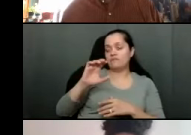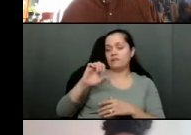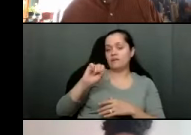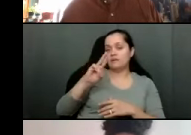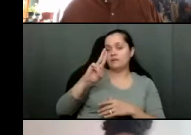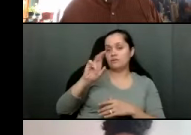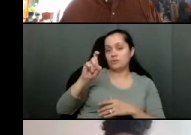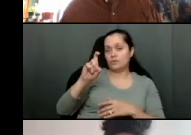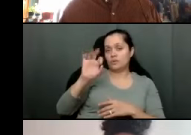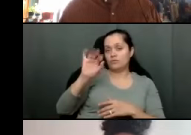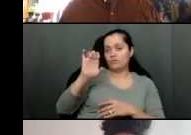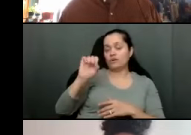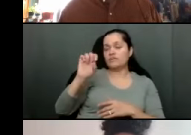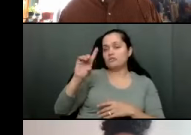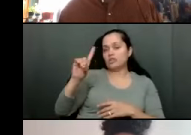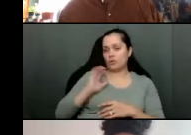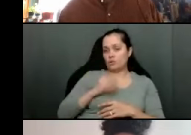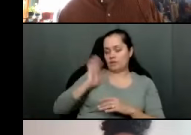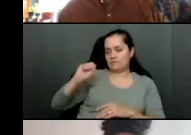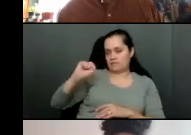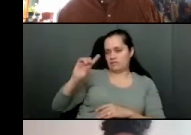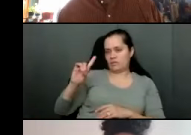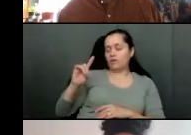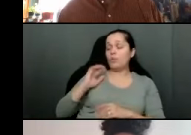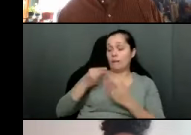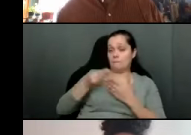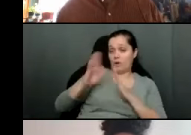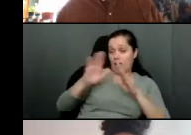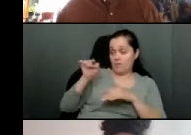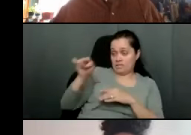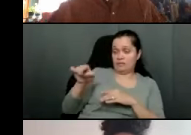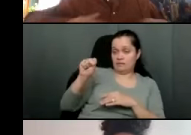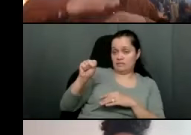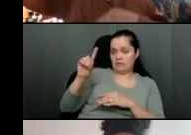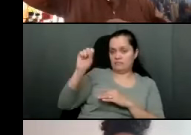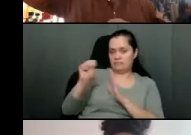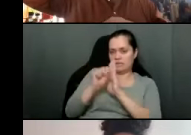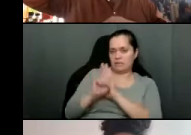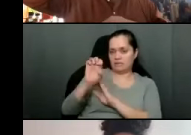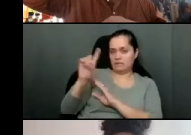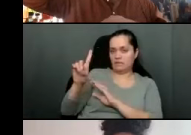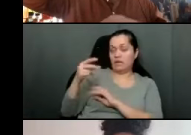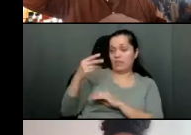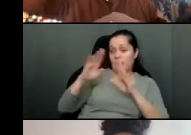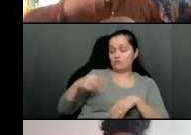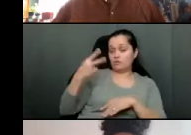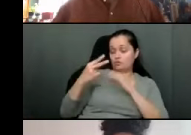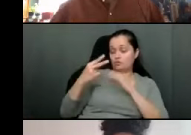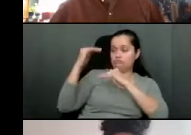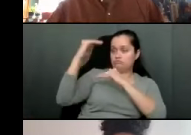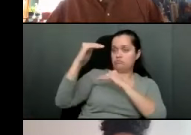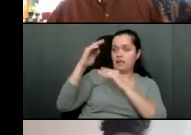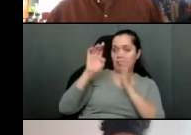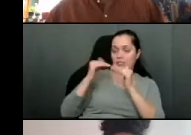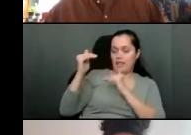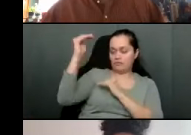South Dakota, and we bought a house there. That house was two stories high, was